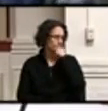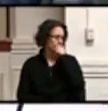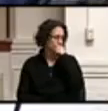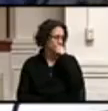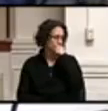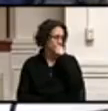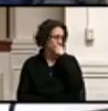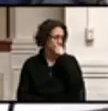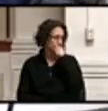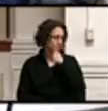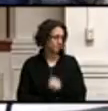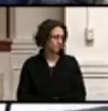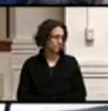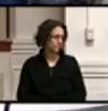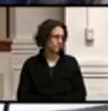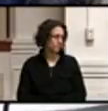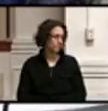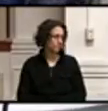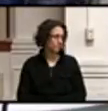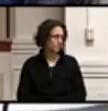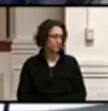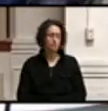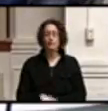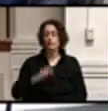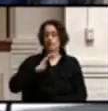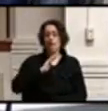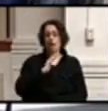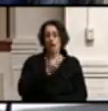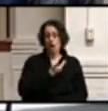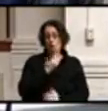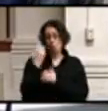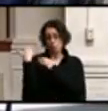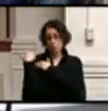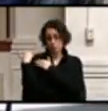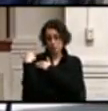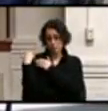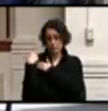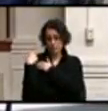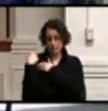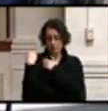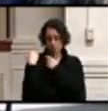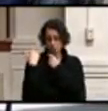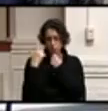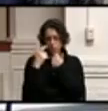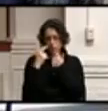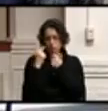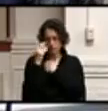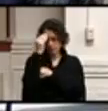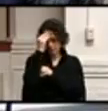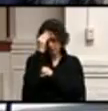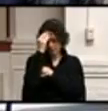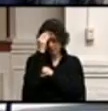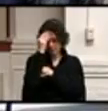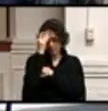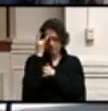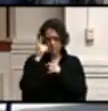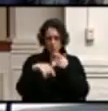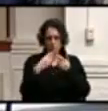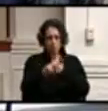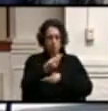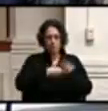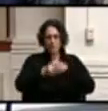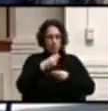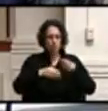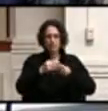thinking about how to be in relationship to the budget in a way that's proactive. I think it is the department